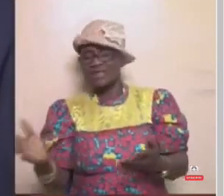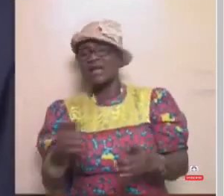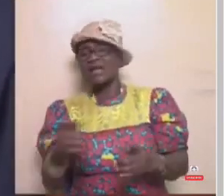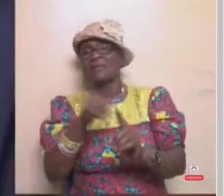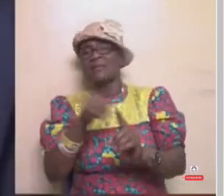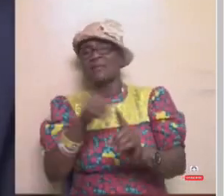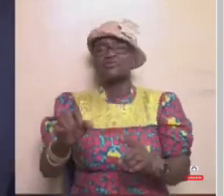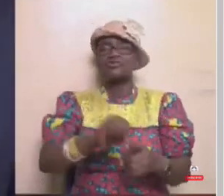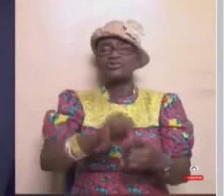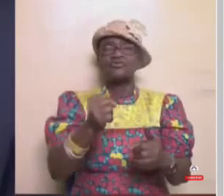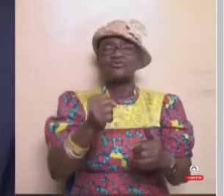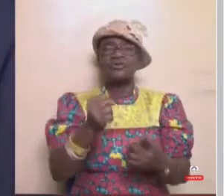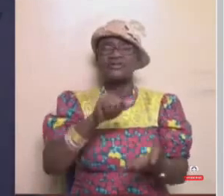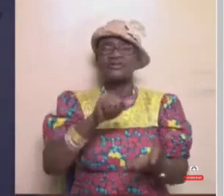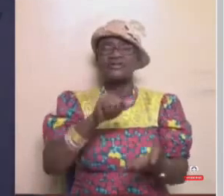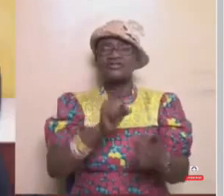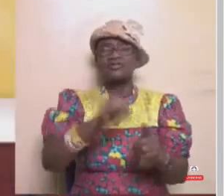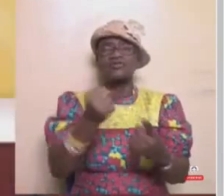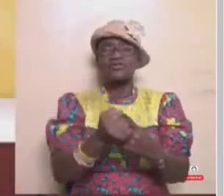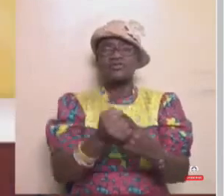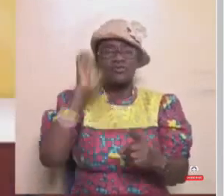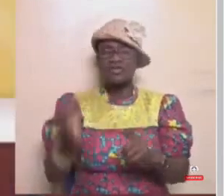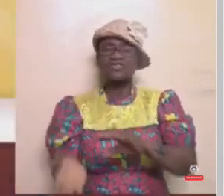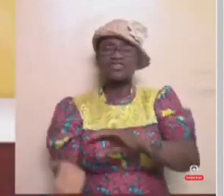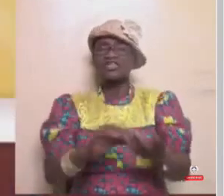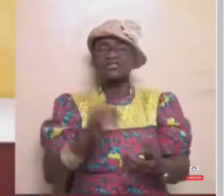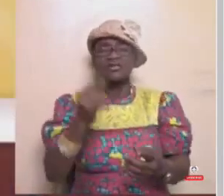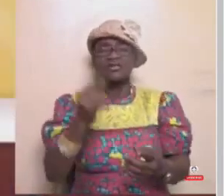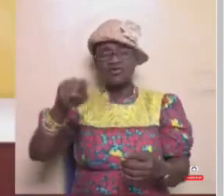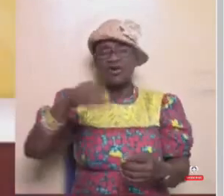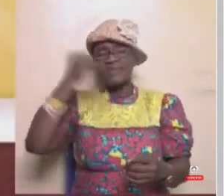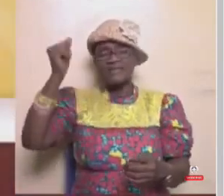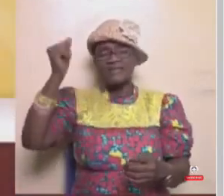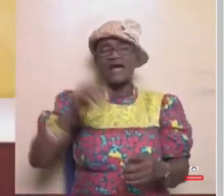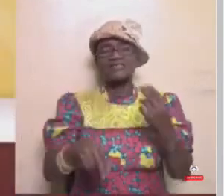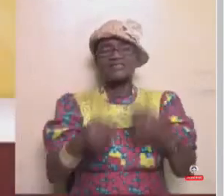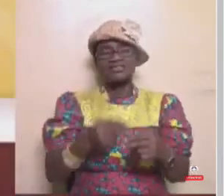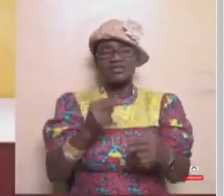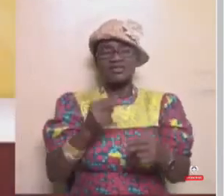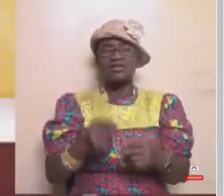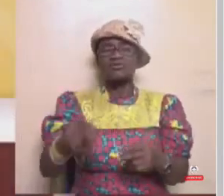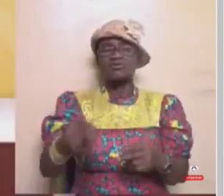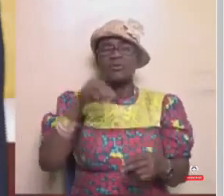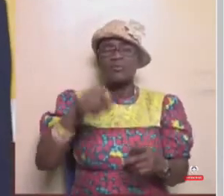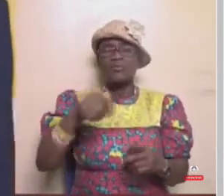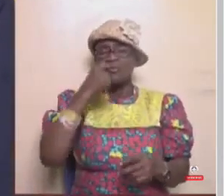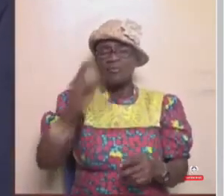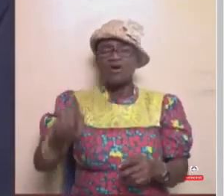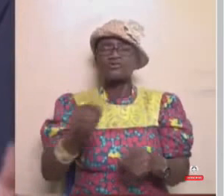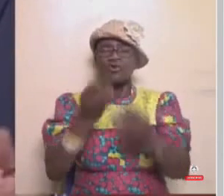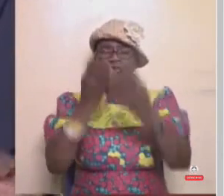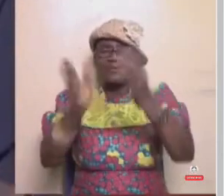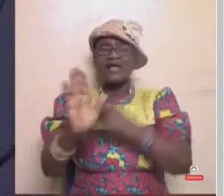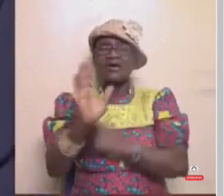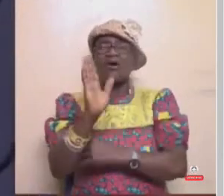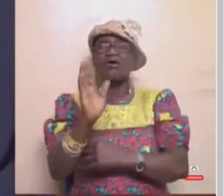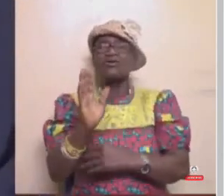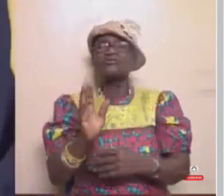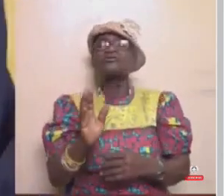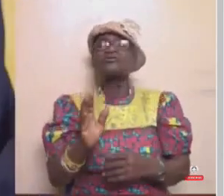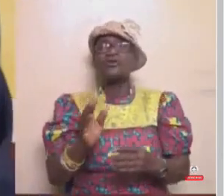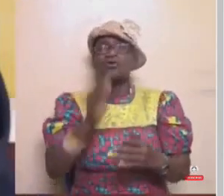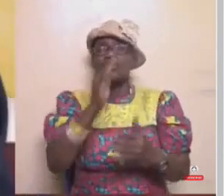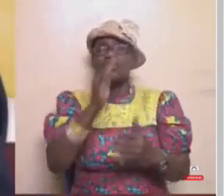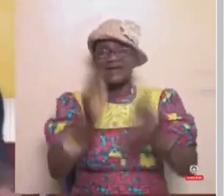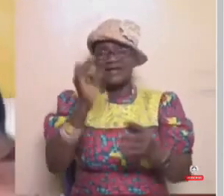better in Jesus' name. Amen. And you must obey God, absolutely. God showed Moses the tree when they go to the river